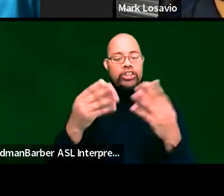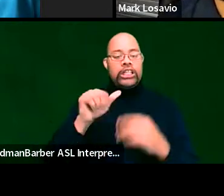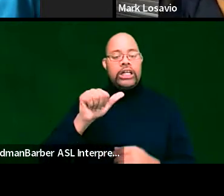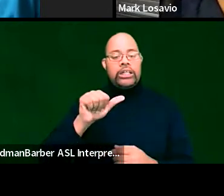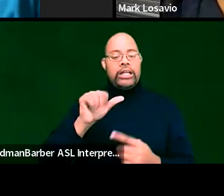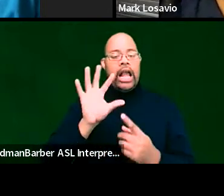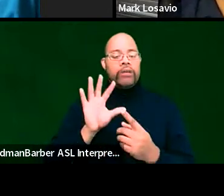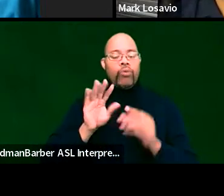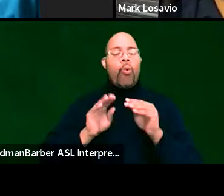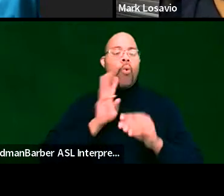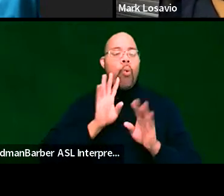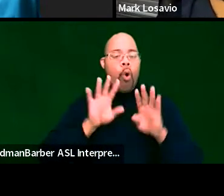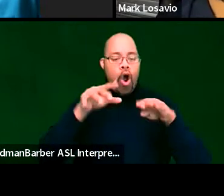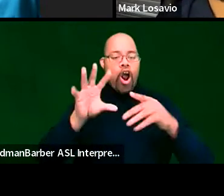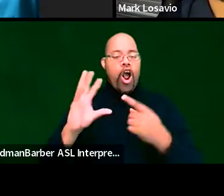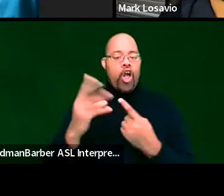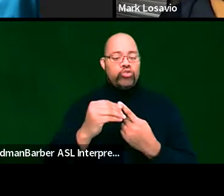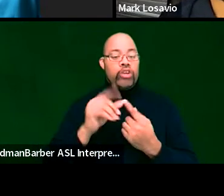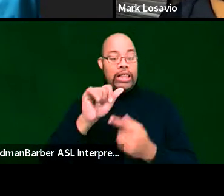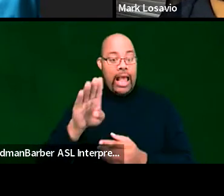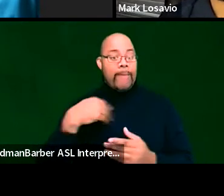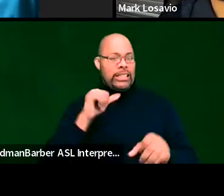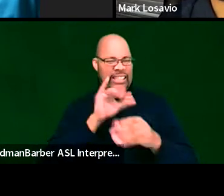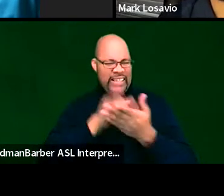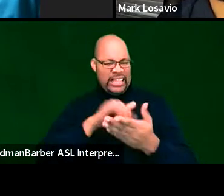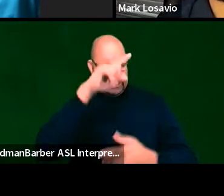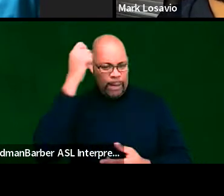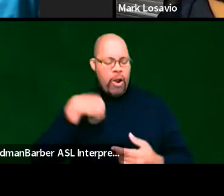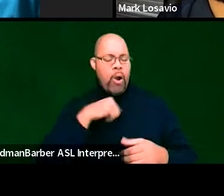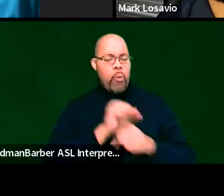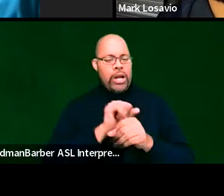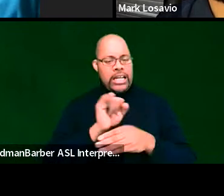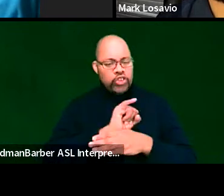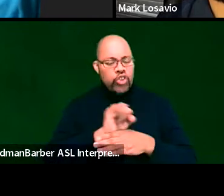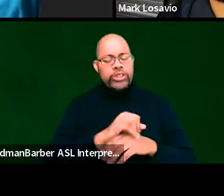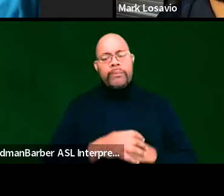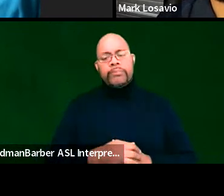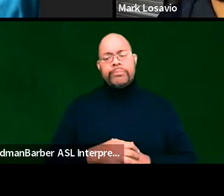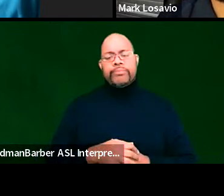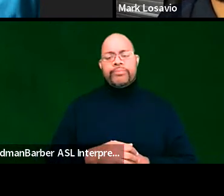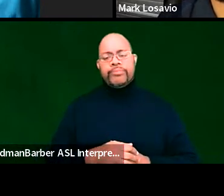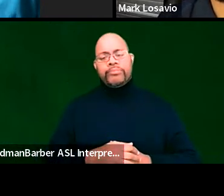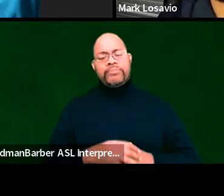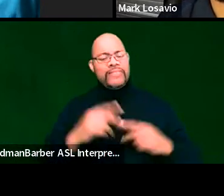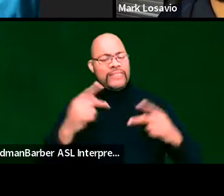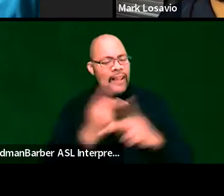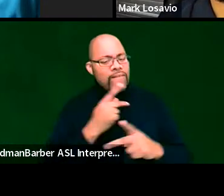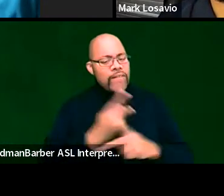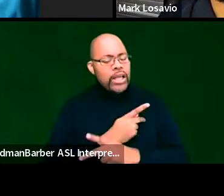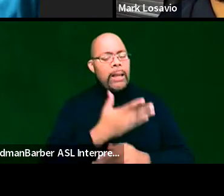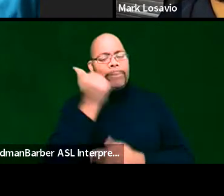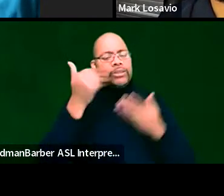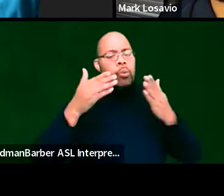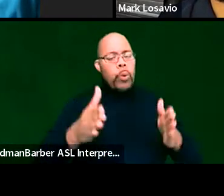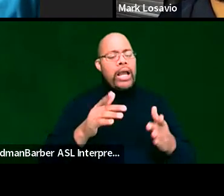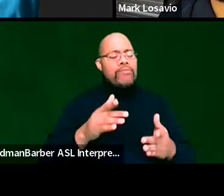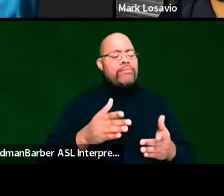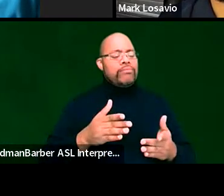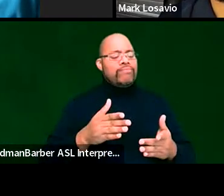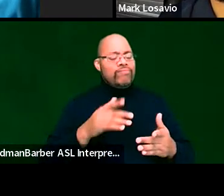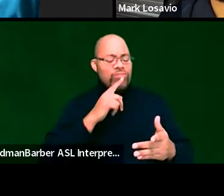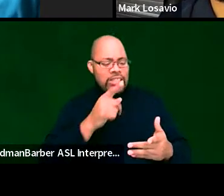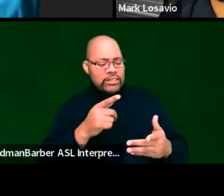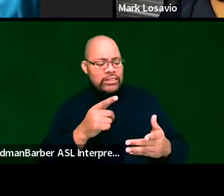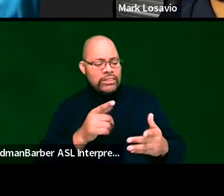lab. Like that's what I worked on that summer. I like did an internship around like figuring out like the best way to optimize